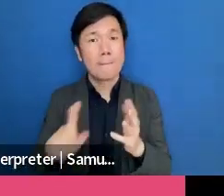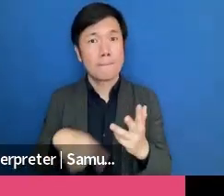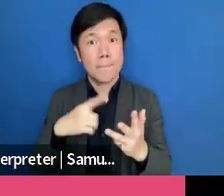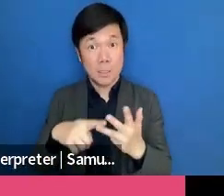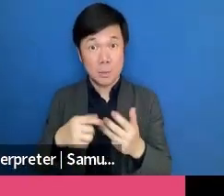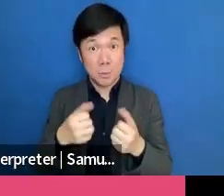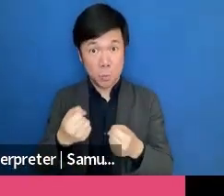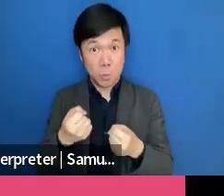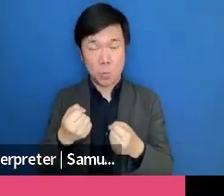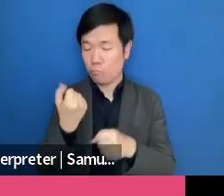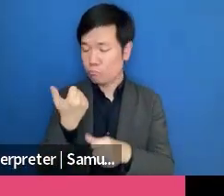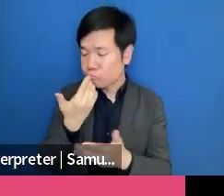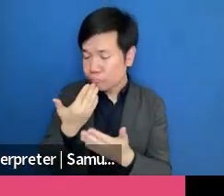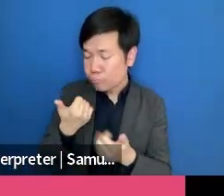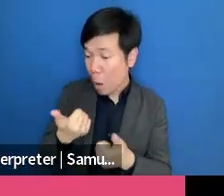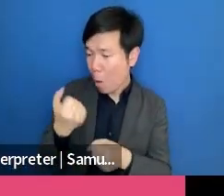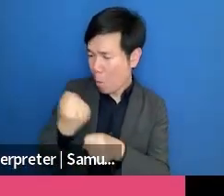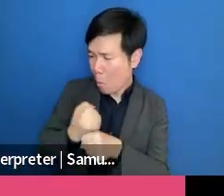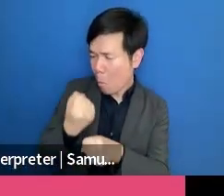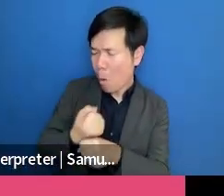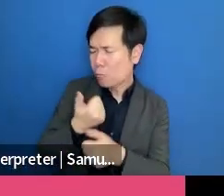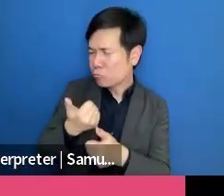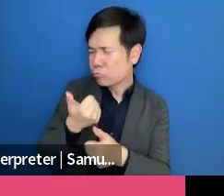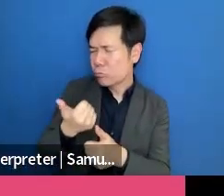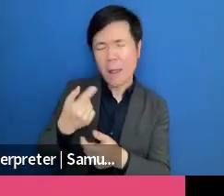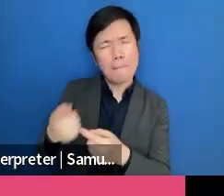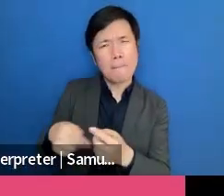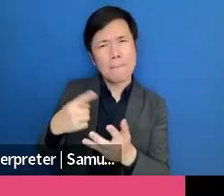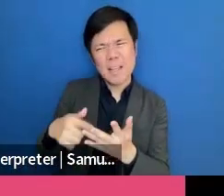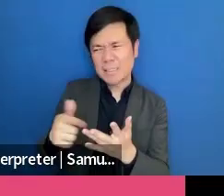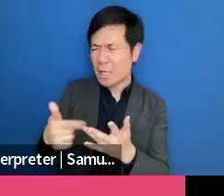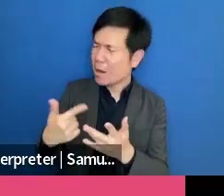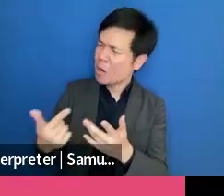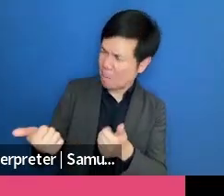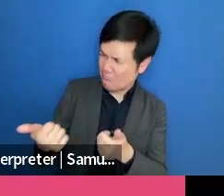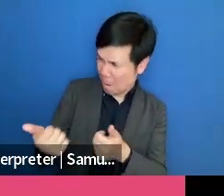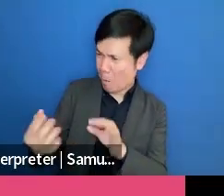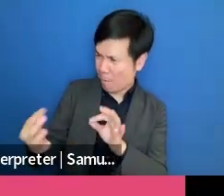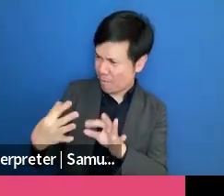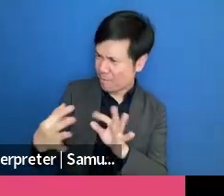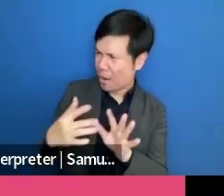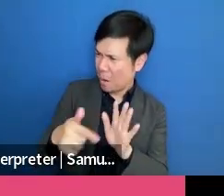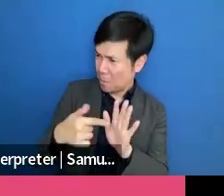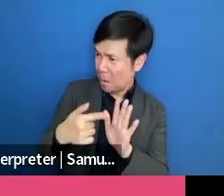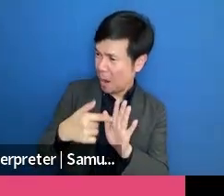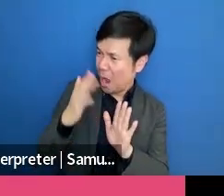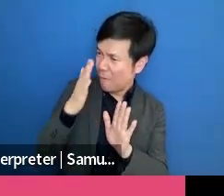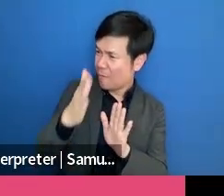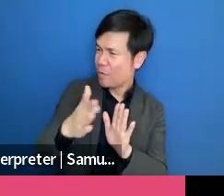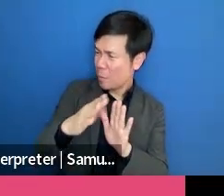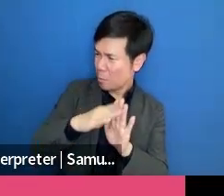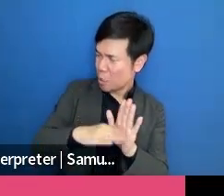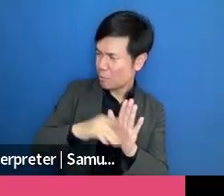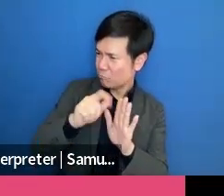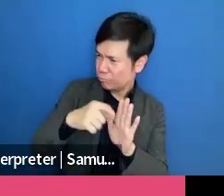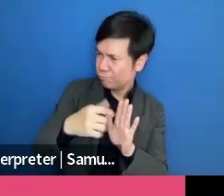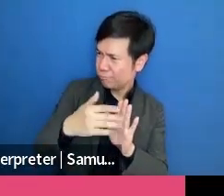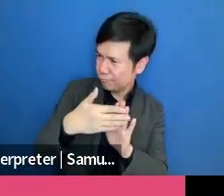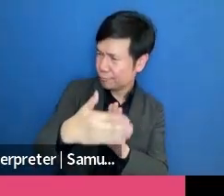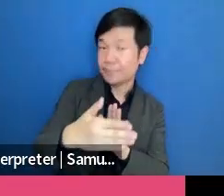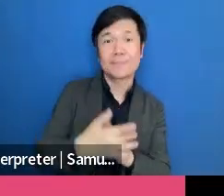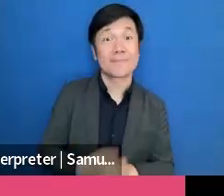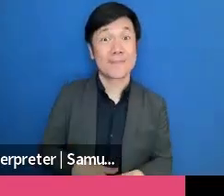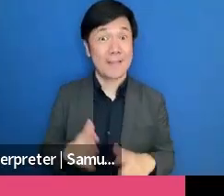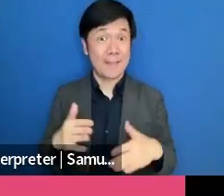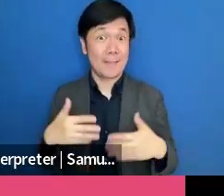impact stories, and lessons. These insights are then shared across Spotlight to strengthen learning. And now, to bring this example to life, we